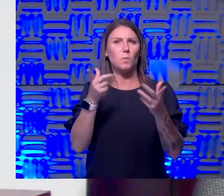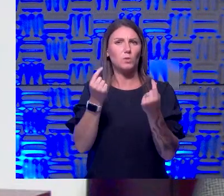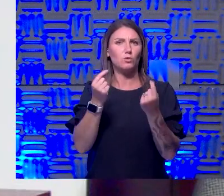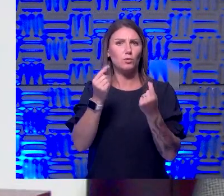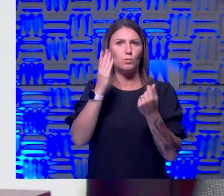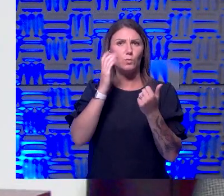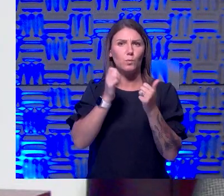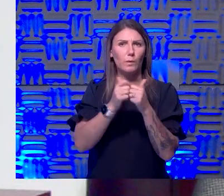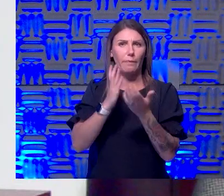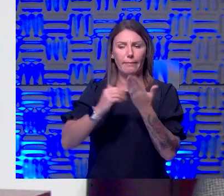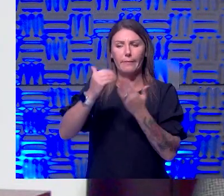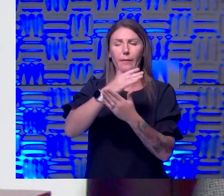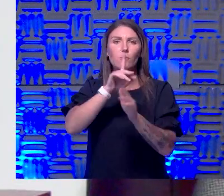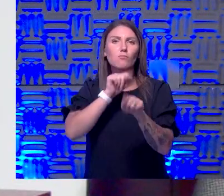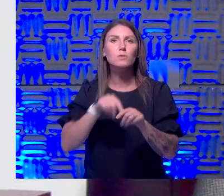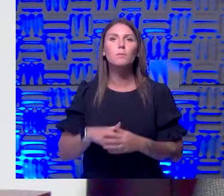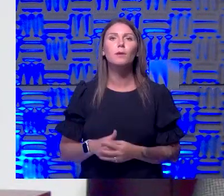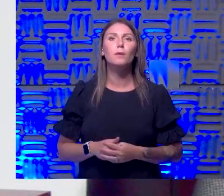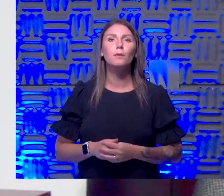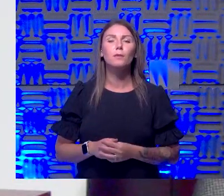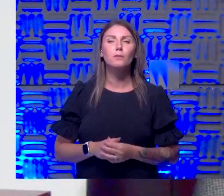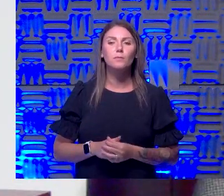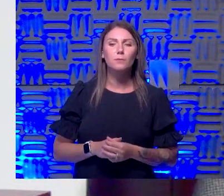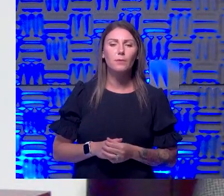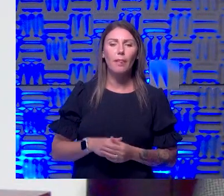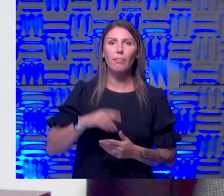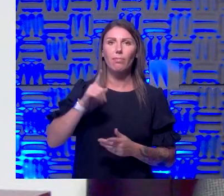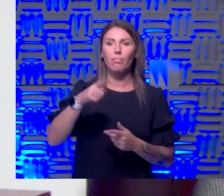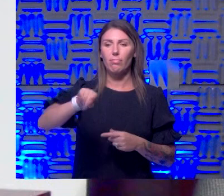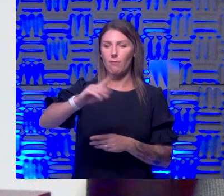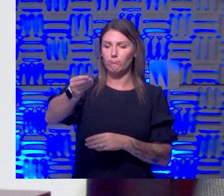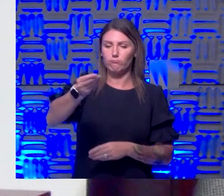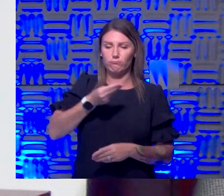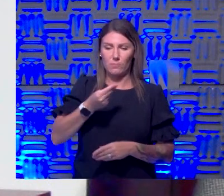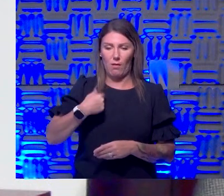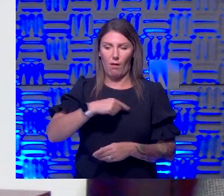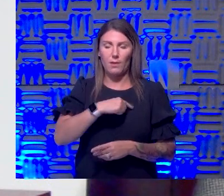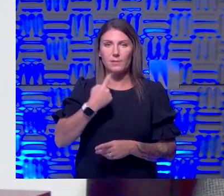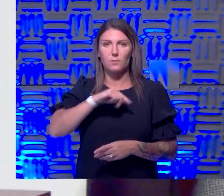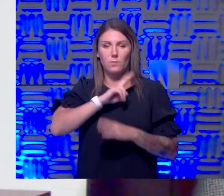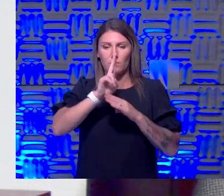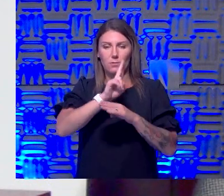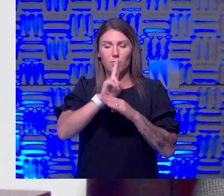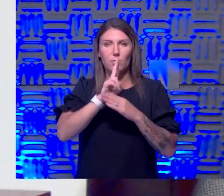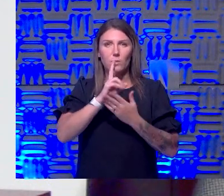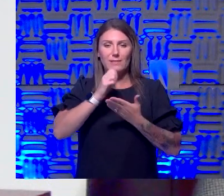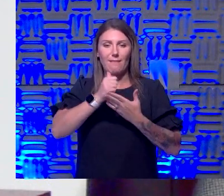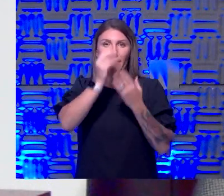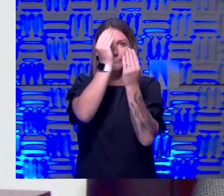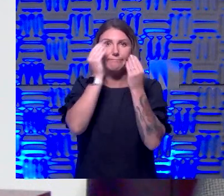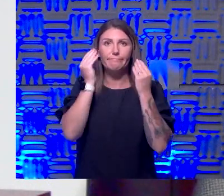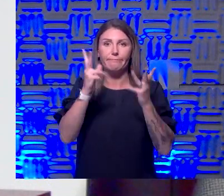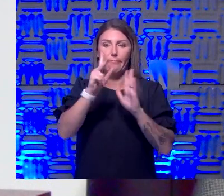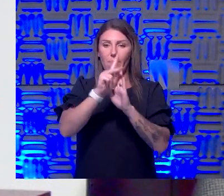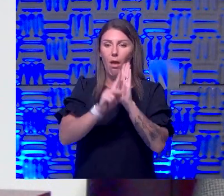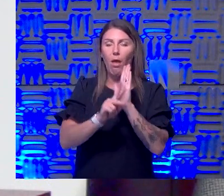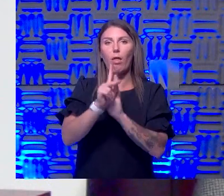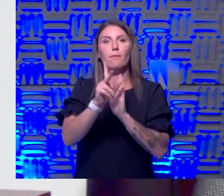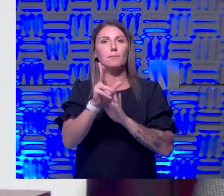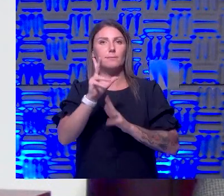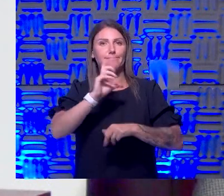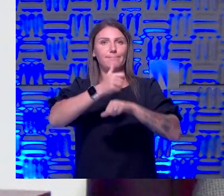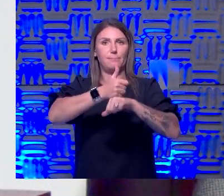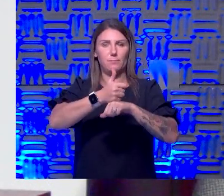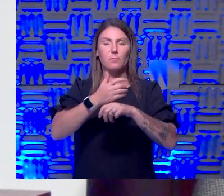those? They come to us, and we'll use those to help inform policymakers.